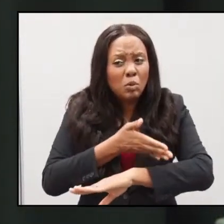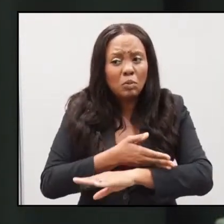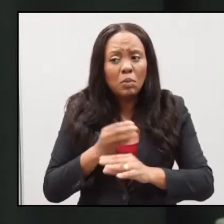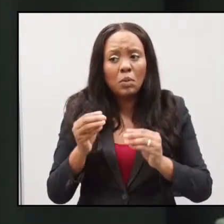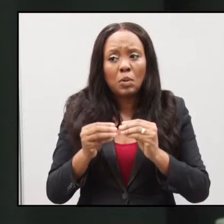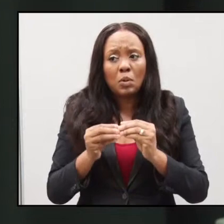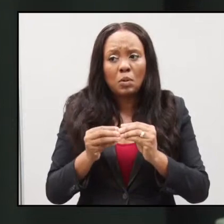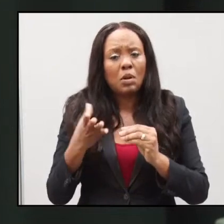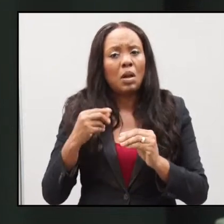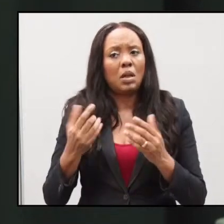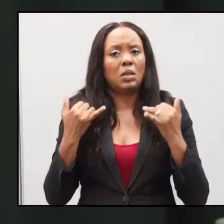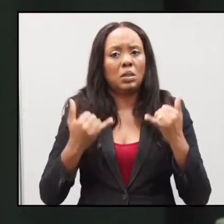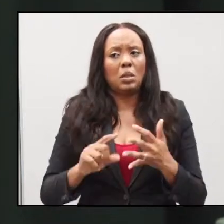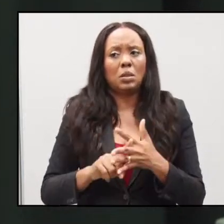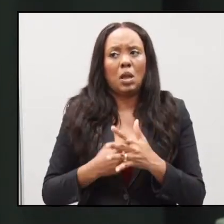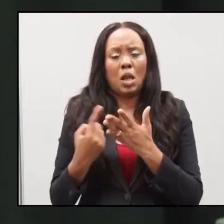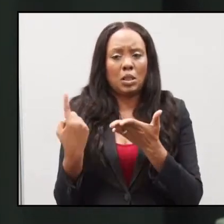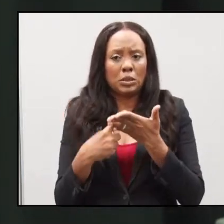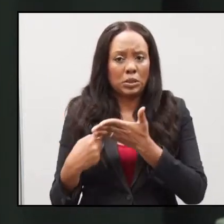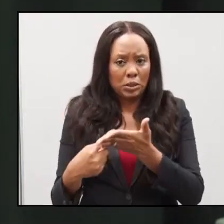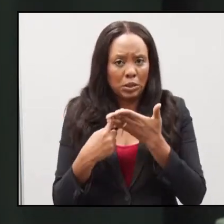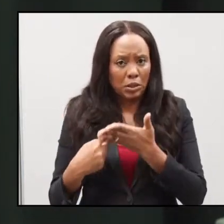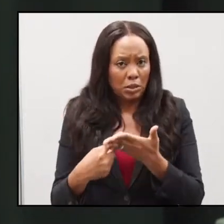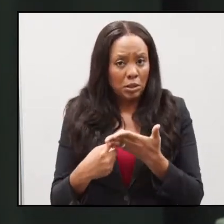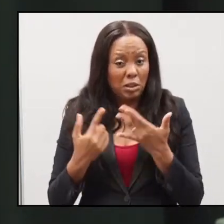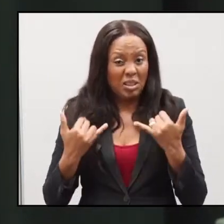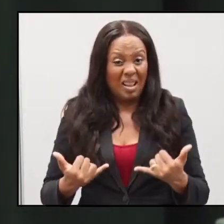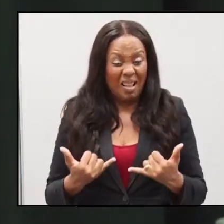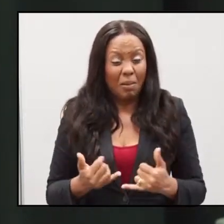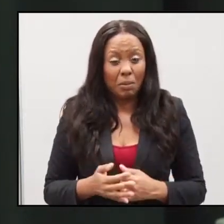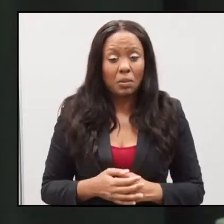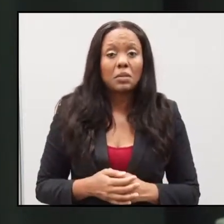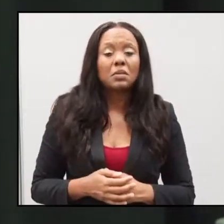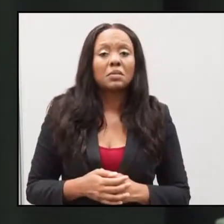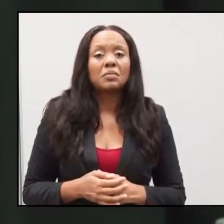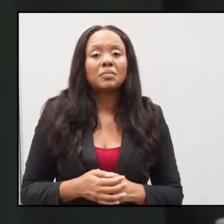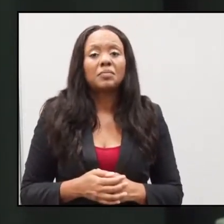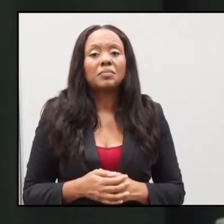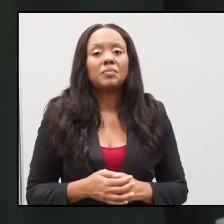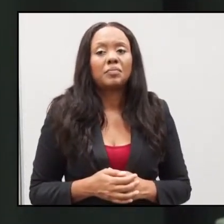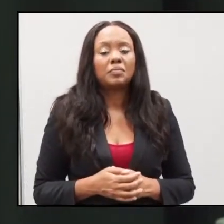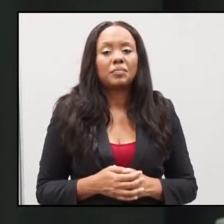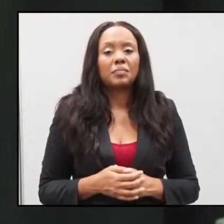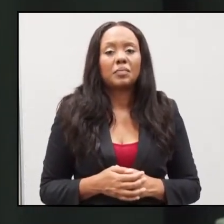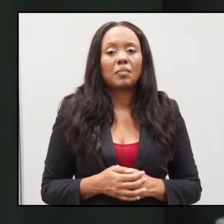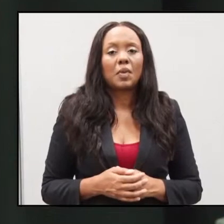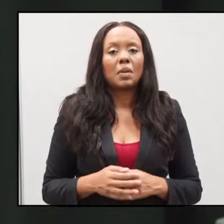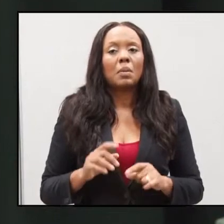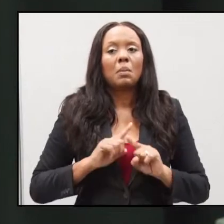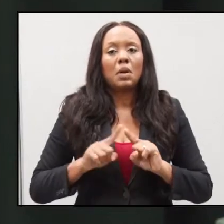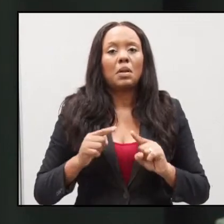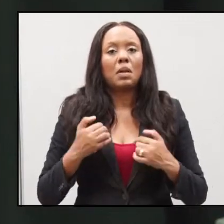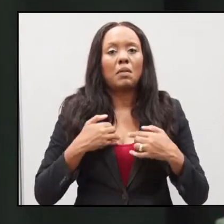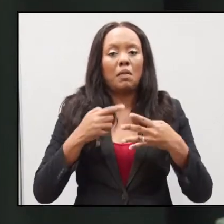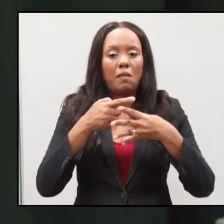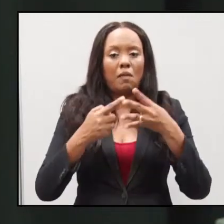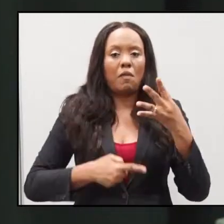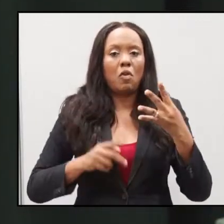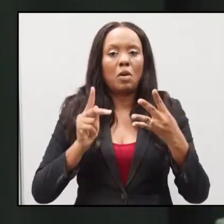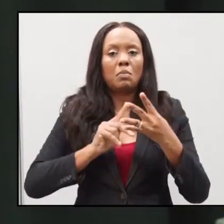those discussions at a very early stage. But this, one of the 4 projects, is ready to